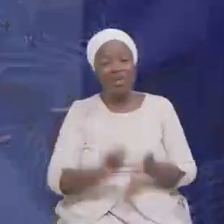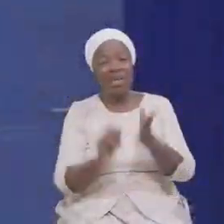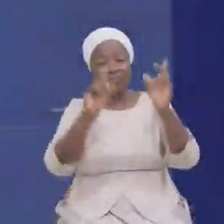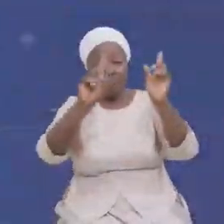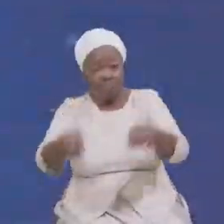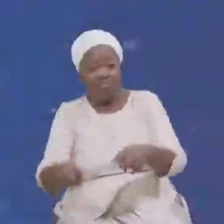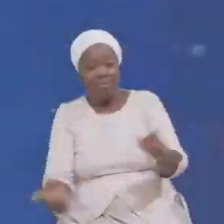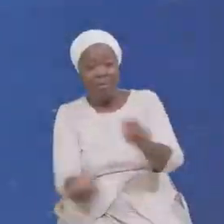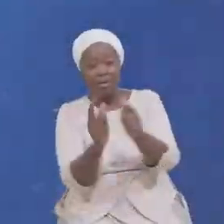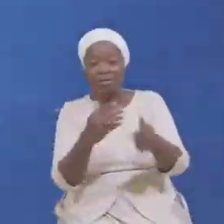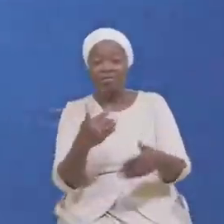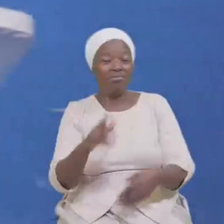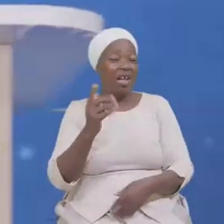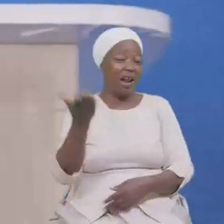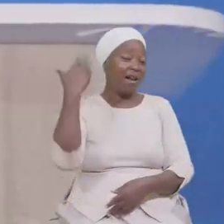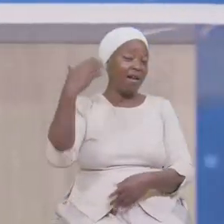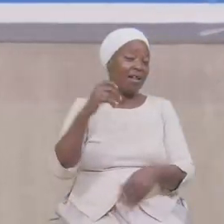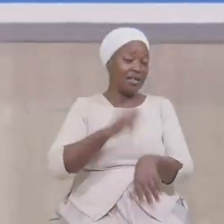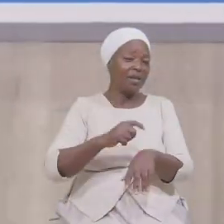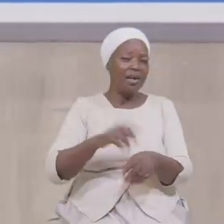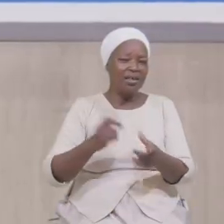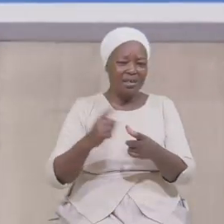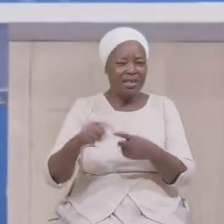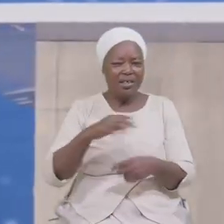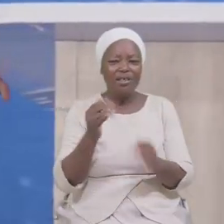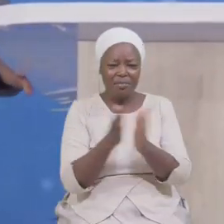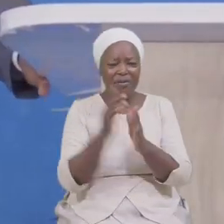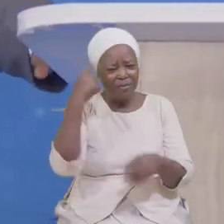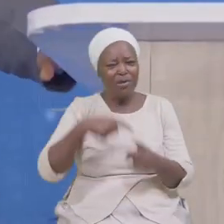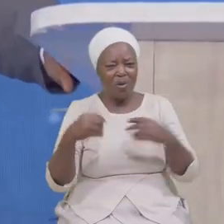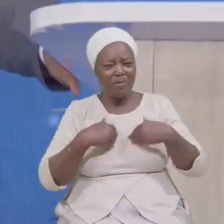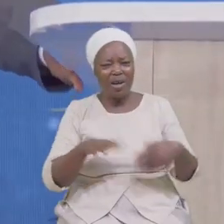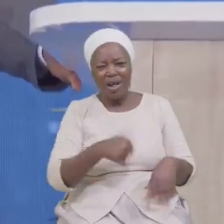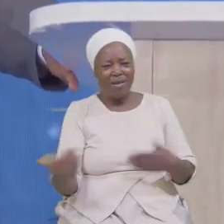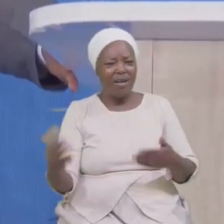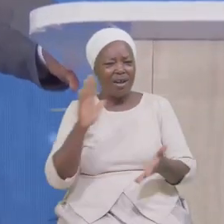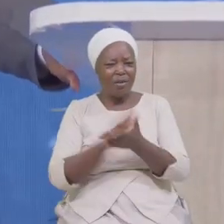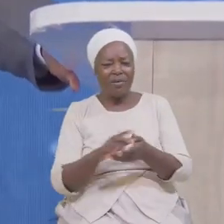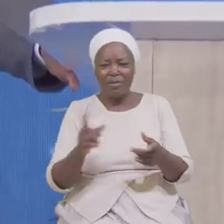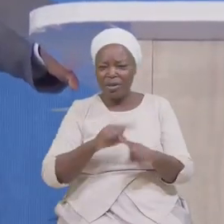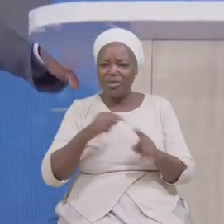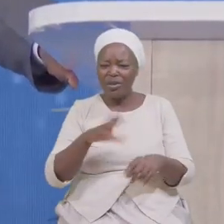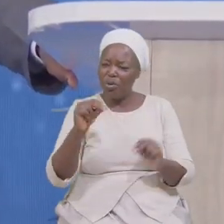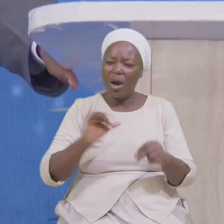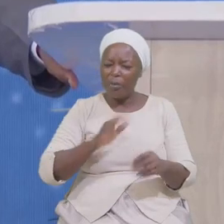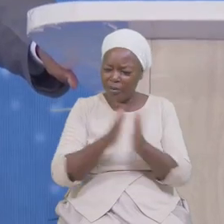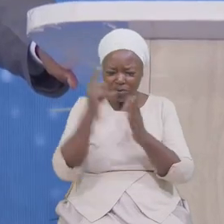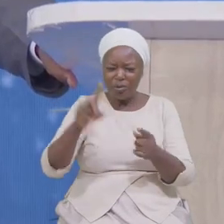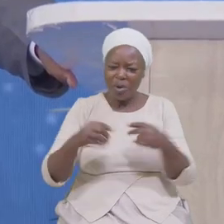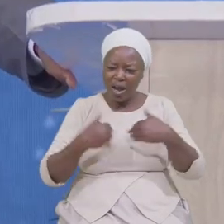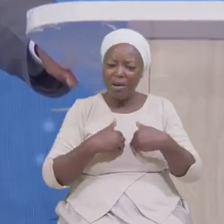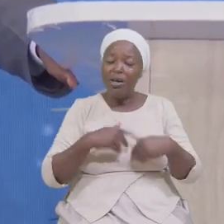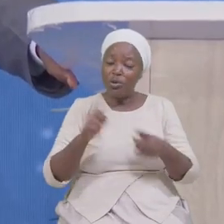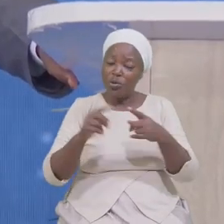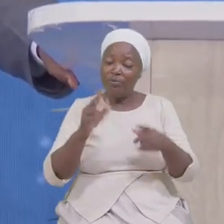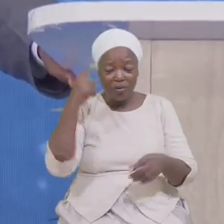to pray for me to have another wife, and you said, no, you are going to pray for me, for my wife to come back, and